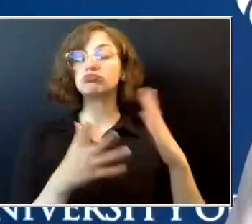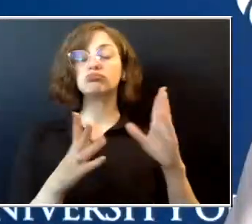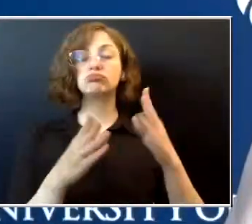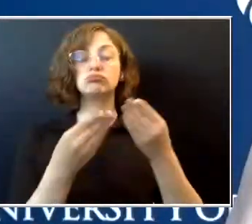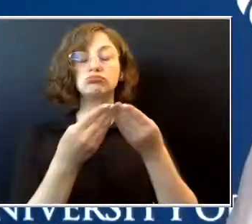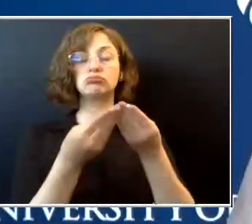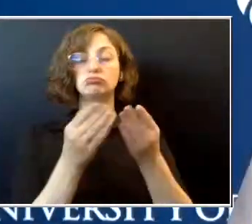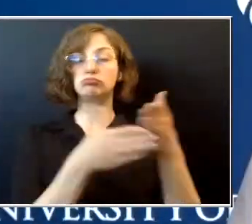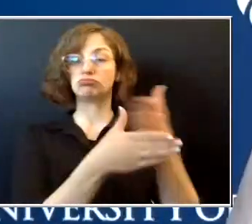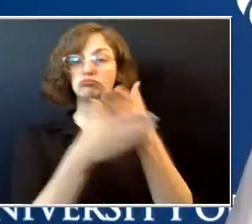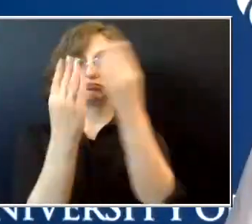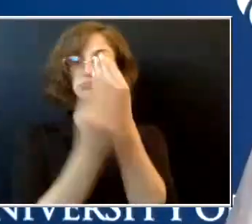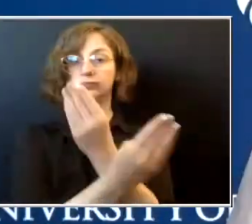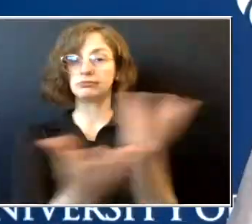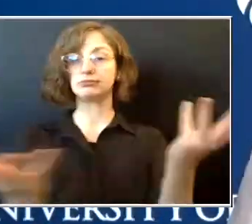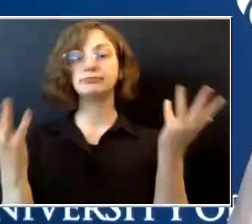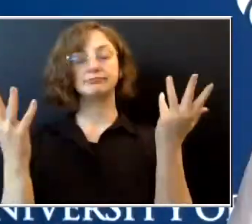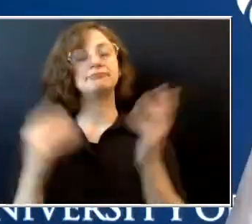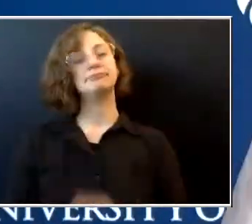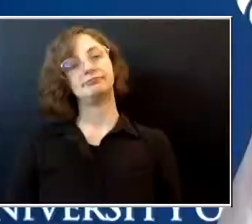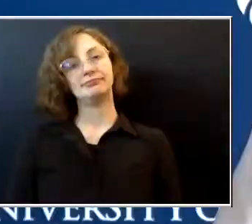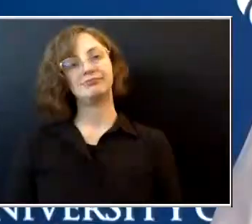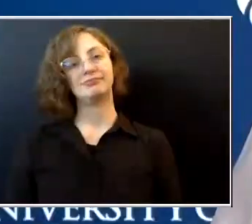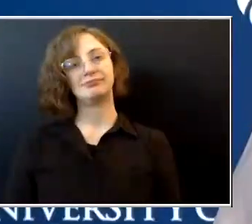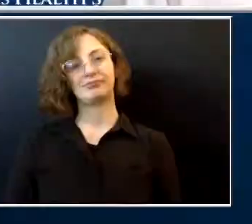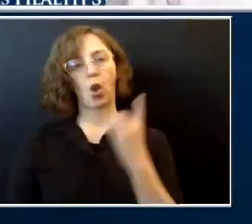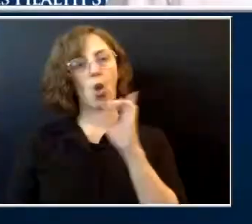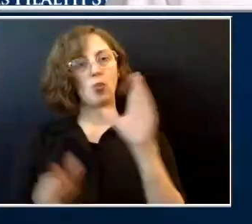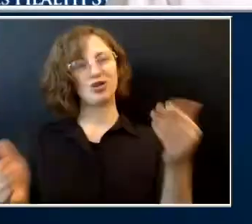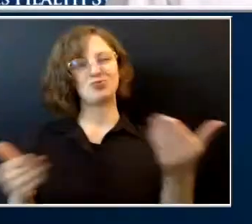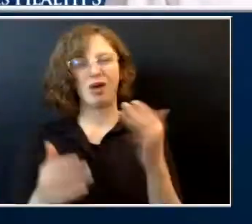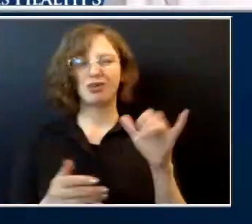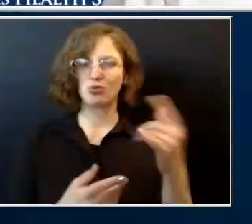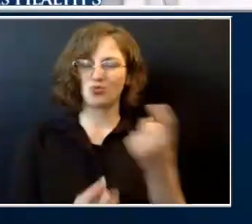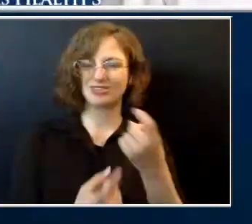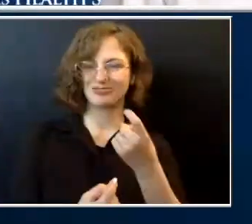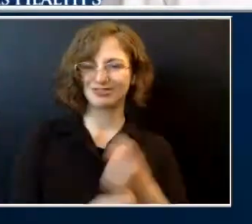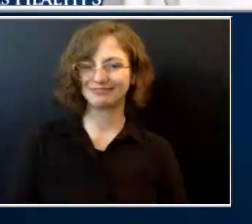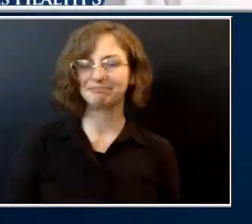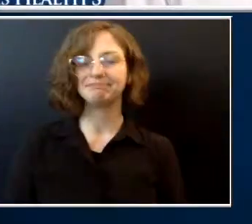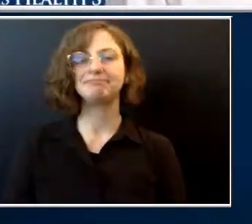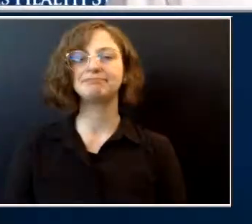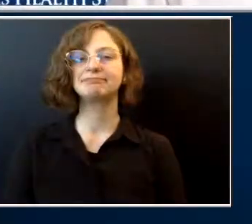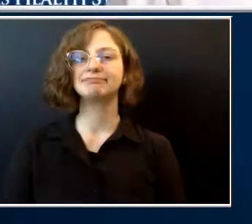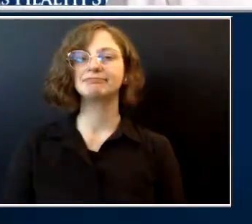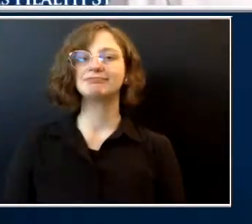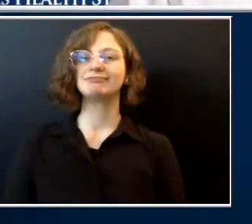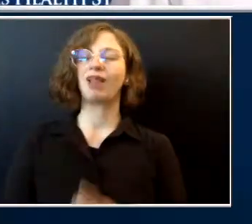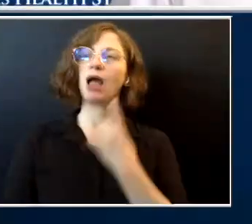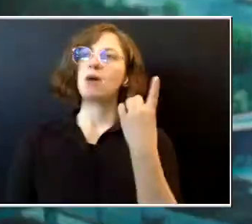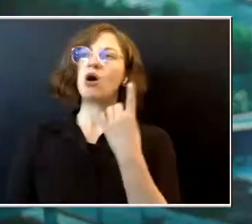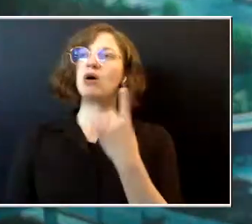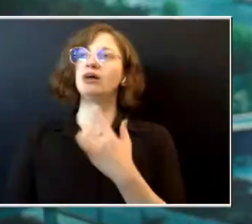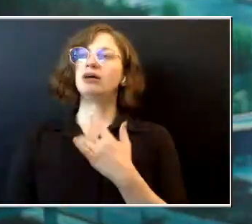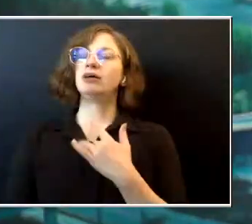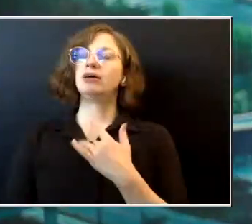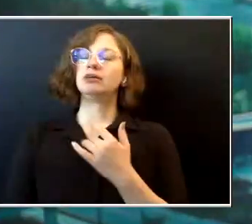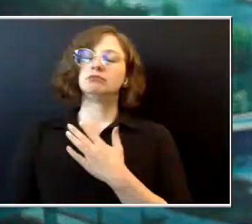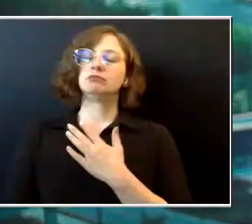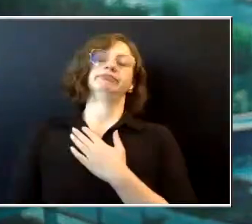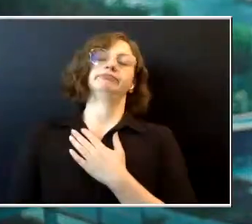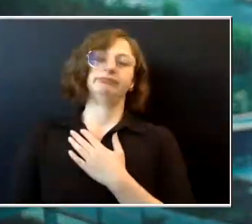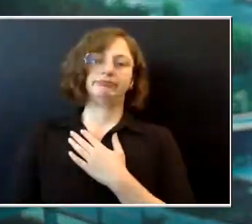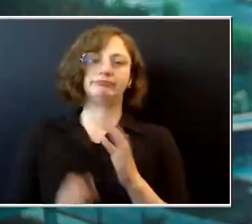and understand that as well, and always welcome those kinds of questions. You know, I'm always reminded how important it is